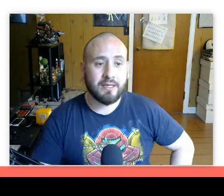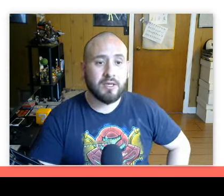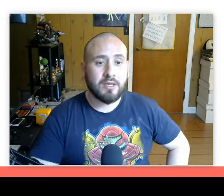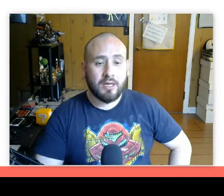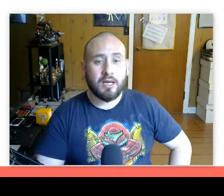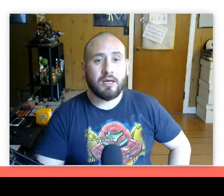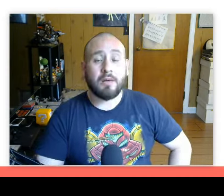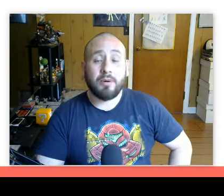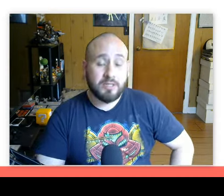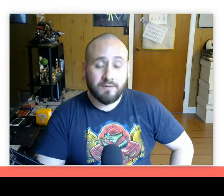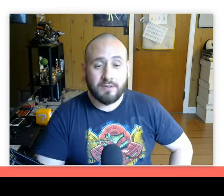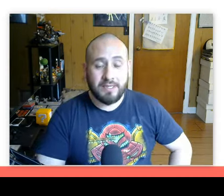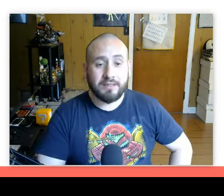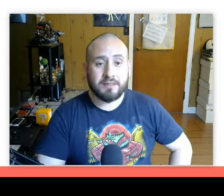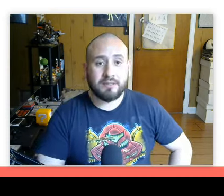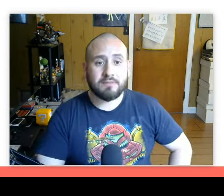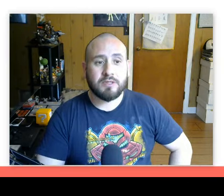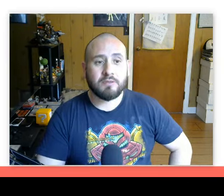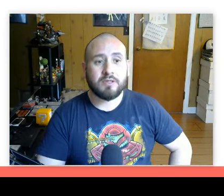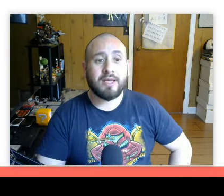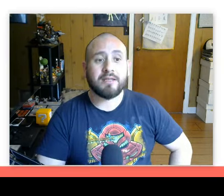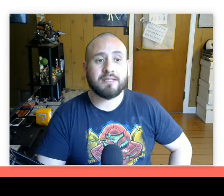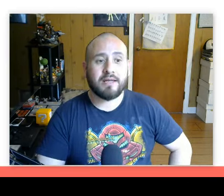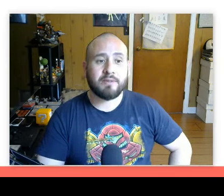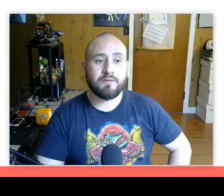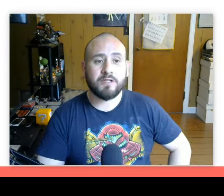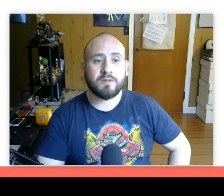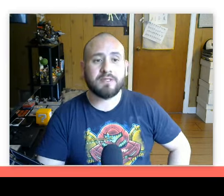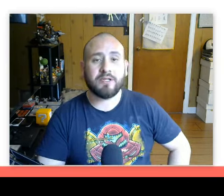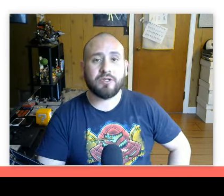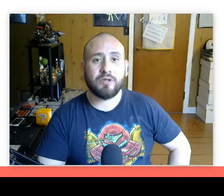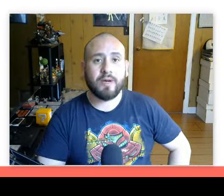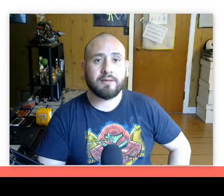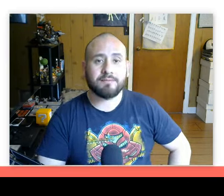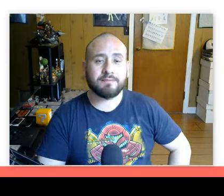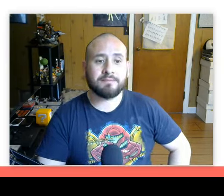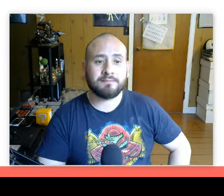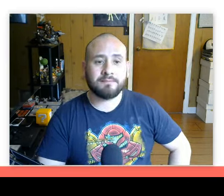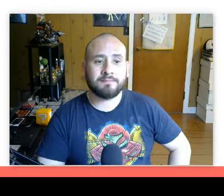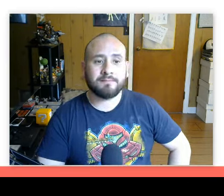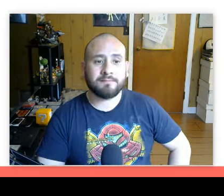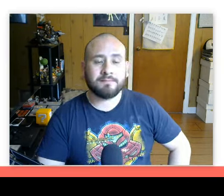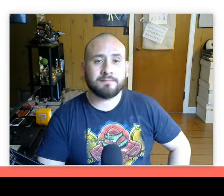can. I'll pause for a bit. So go ahead. Sign to me the first one. Dinner, you go where?